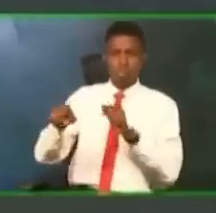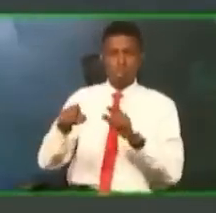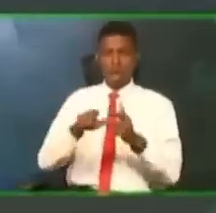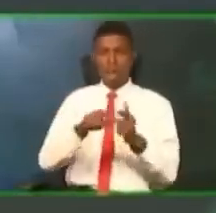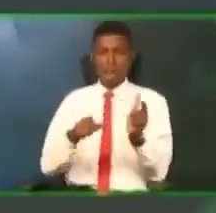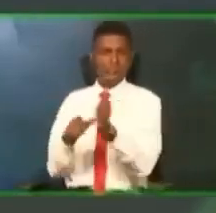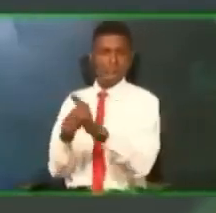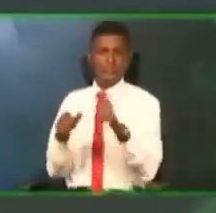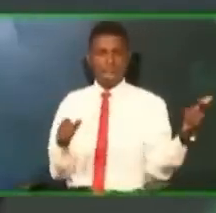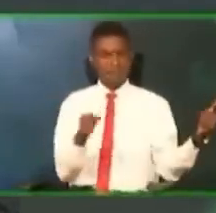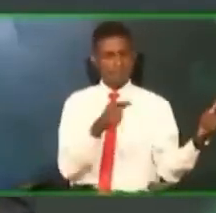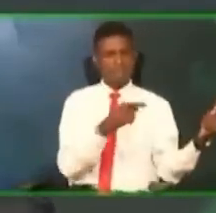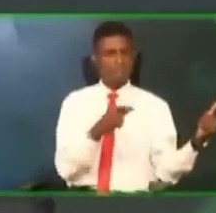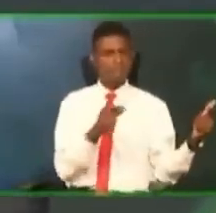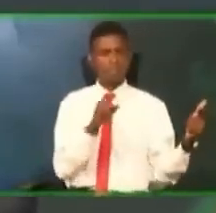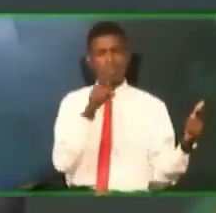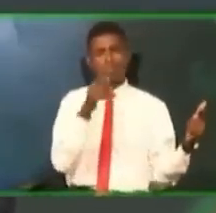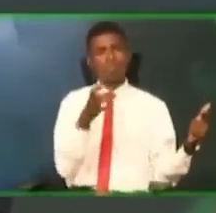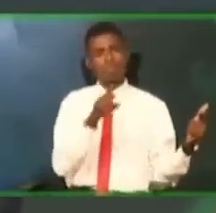hear something else.